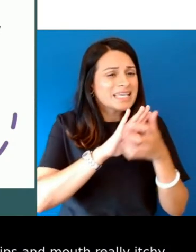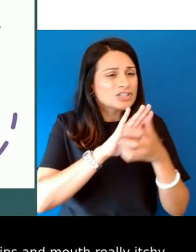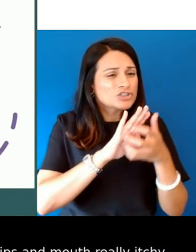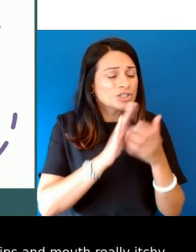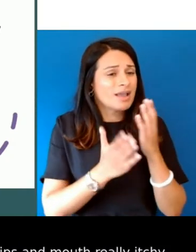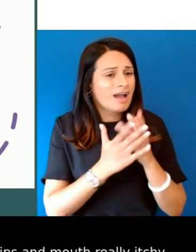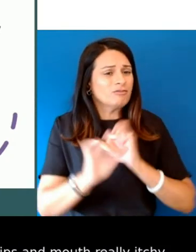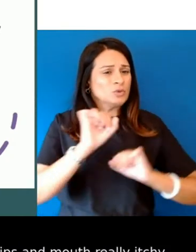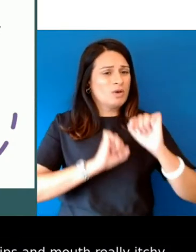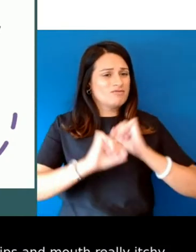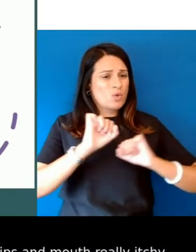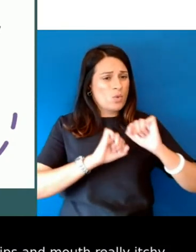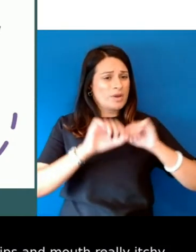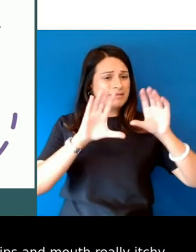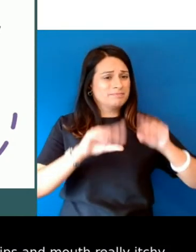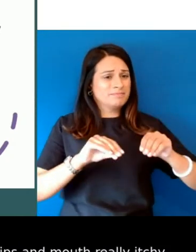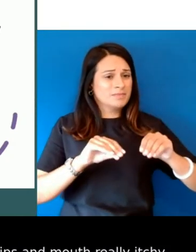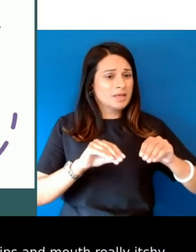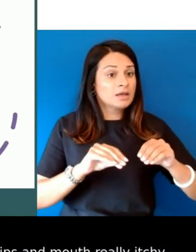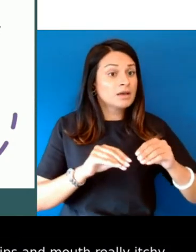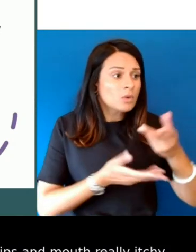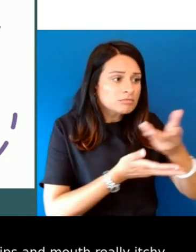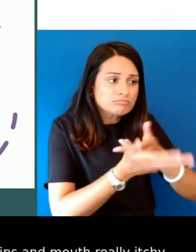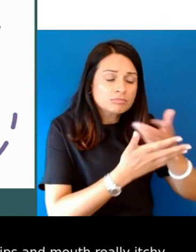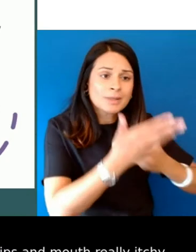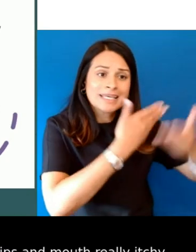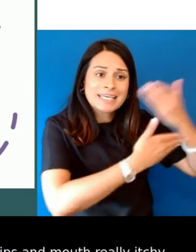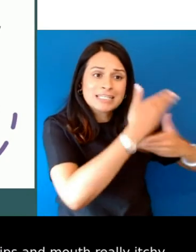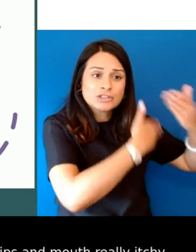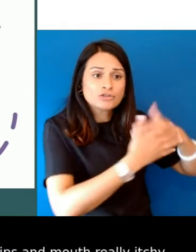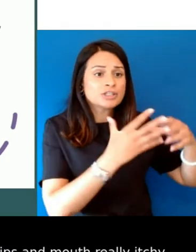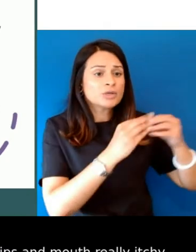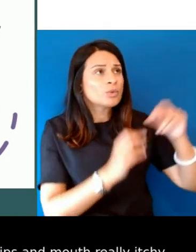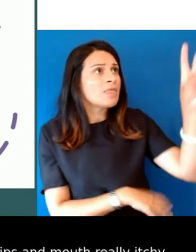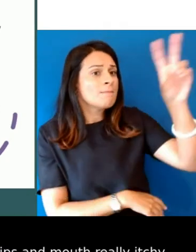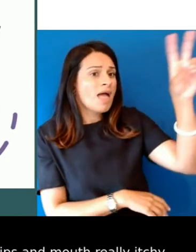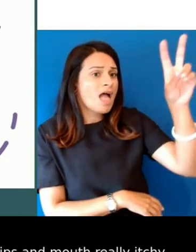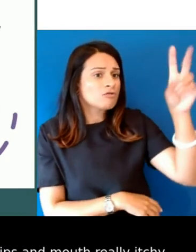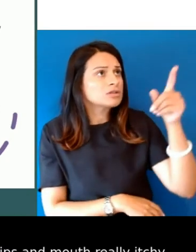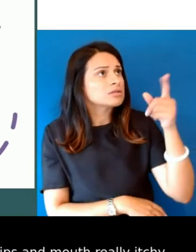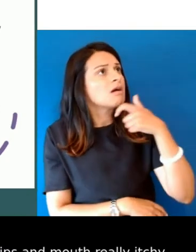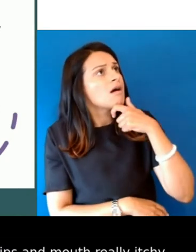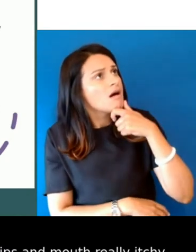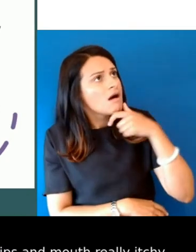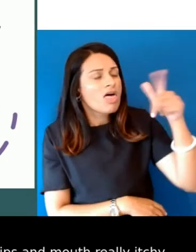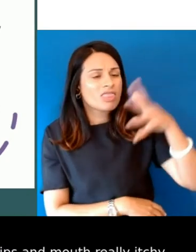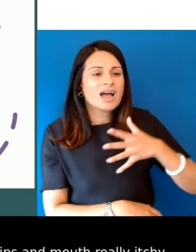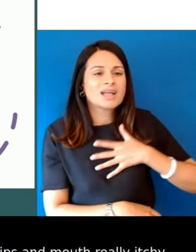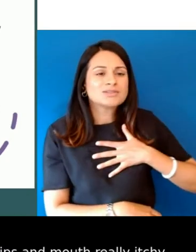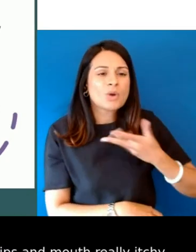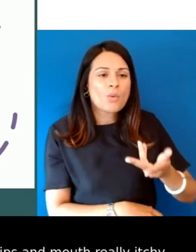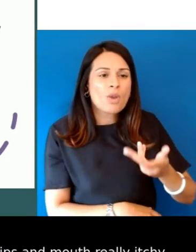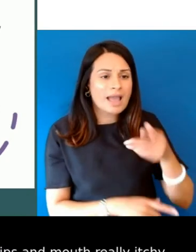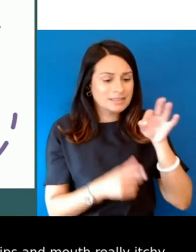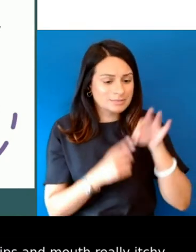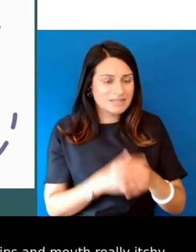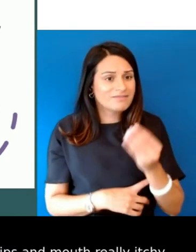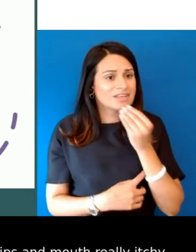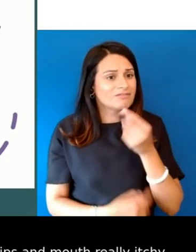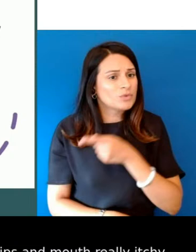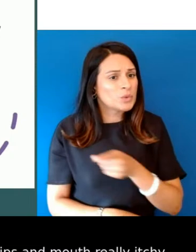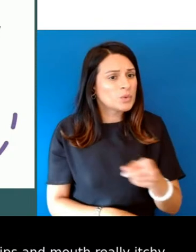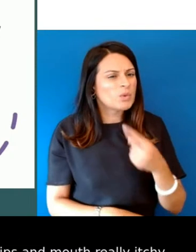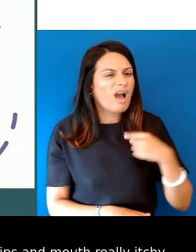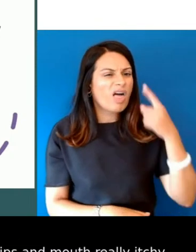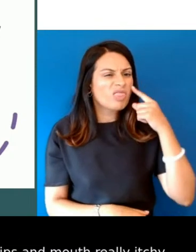but when we're going through a history with our with our parents they suddenly go oh okay that's why they don't like these particular foods i just thought they were being really